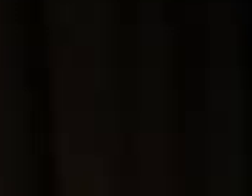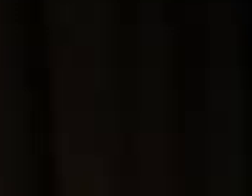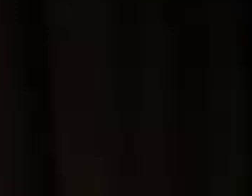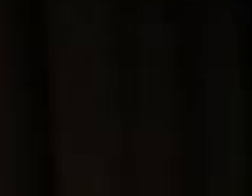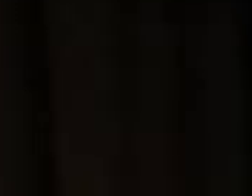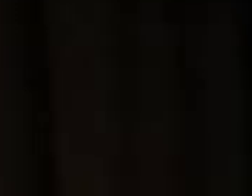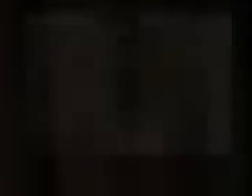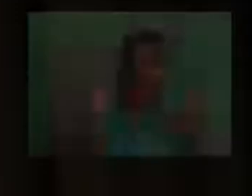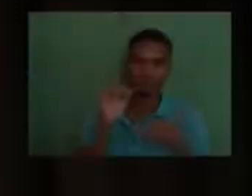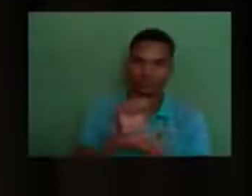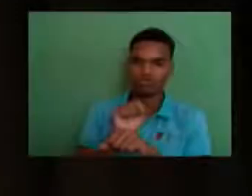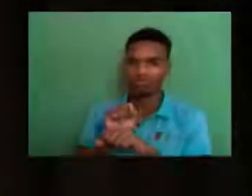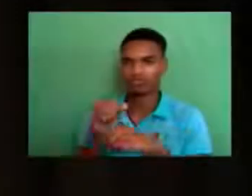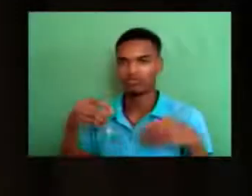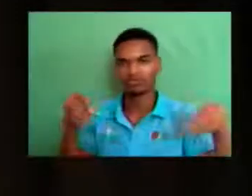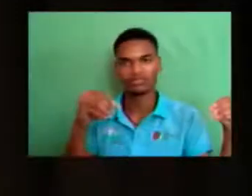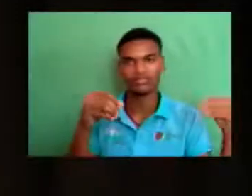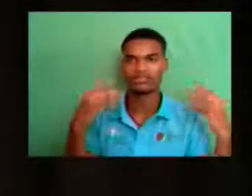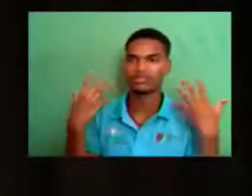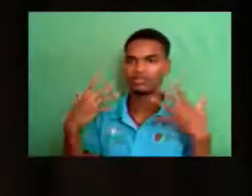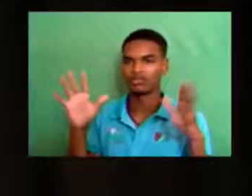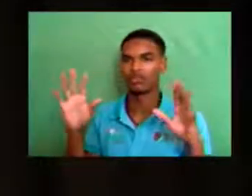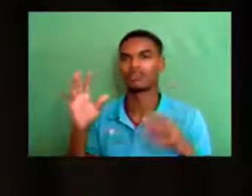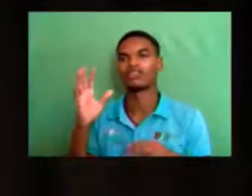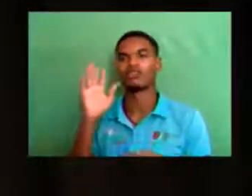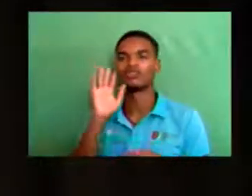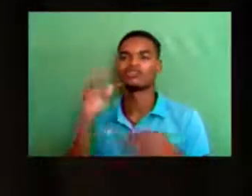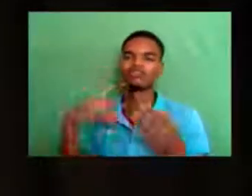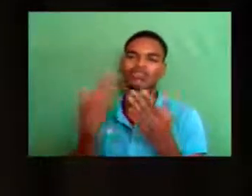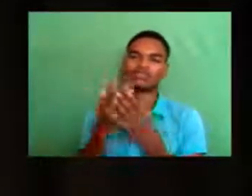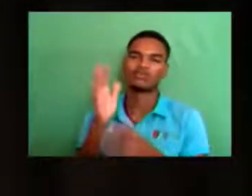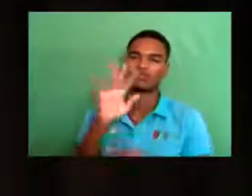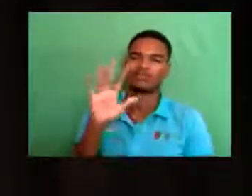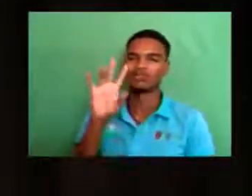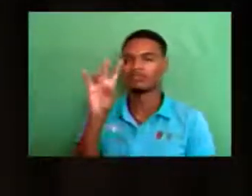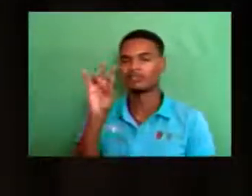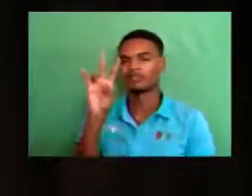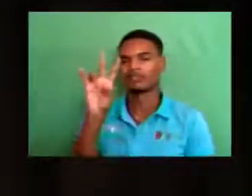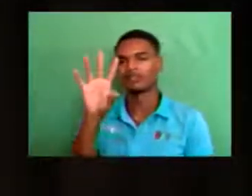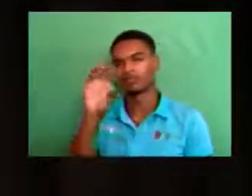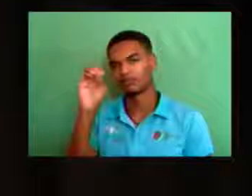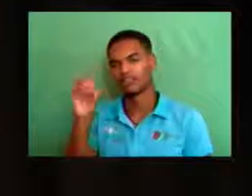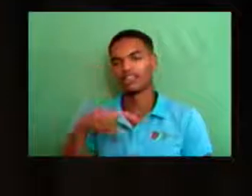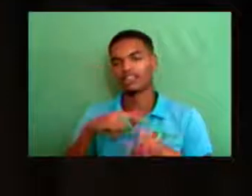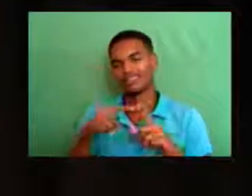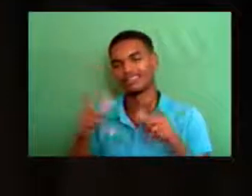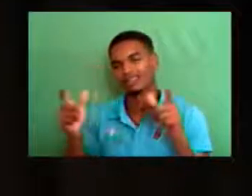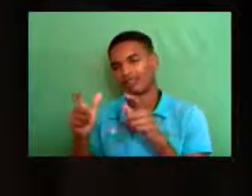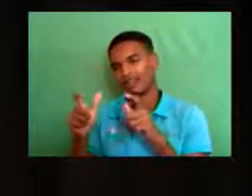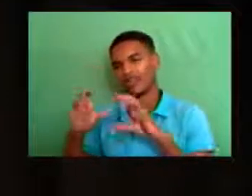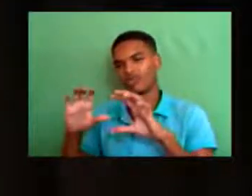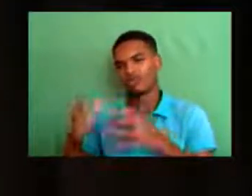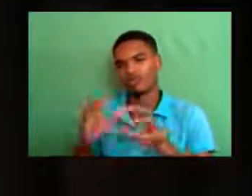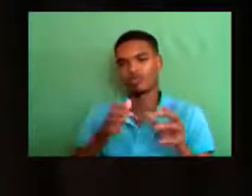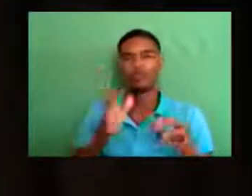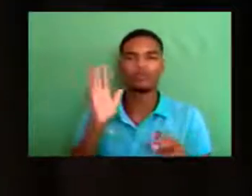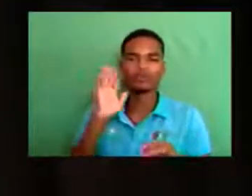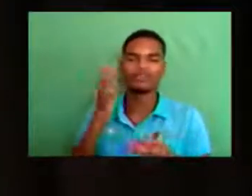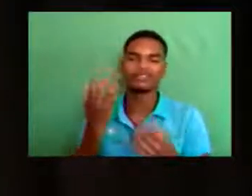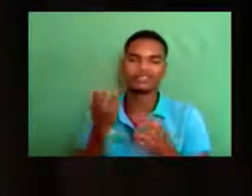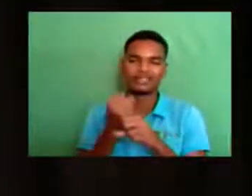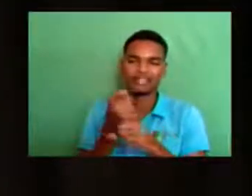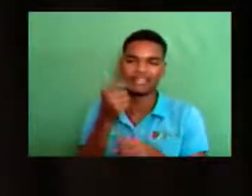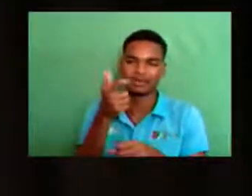about 70 to 75%. And then the smaller markets will take a little bit longer to do that. But of